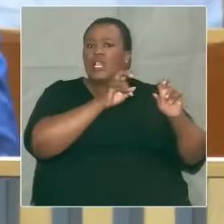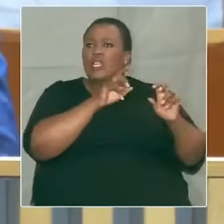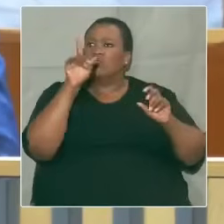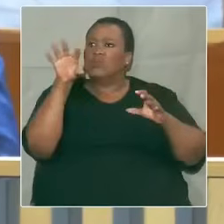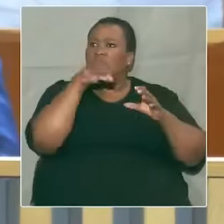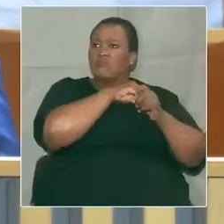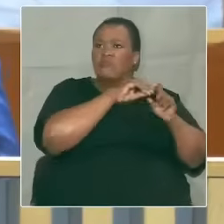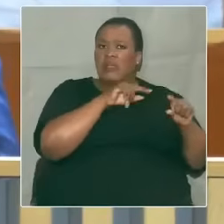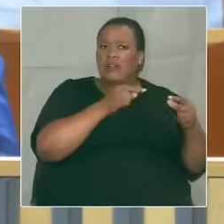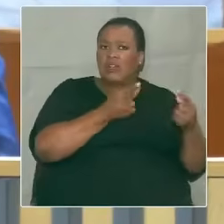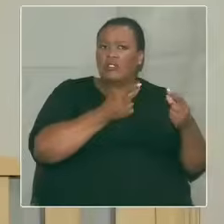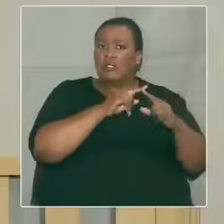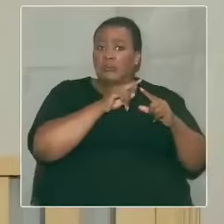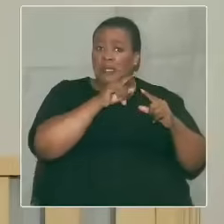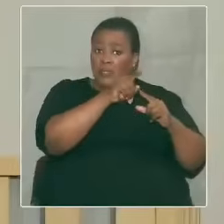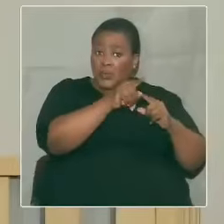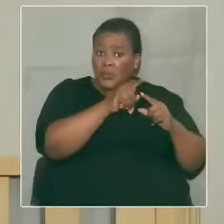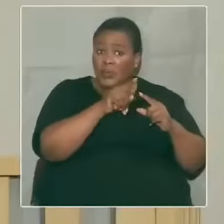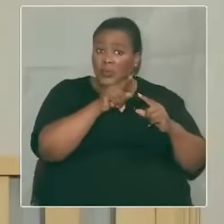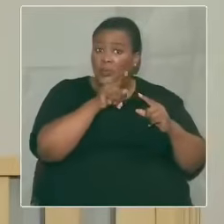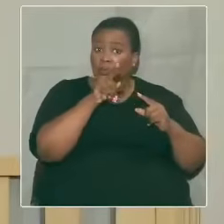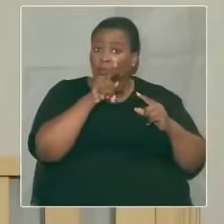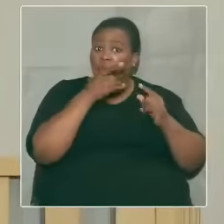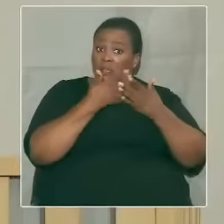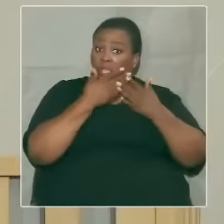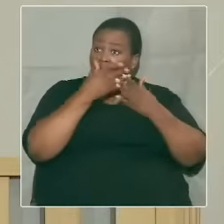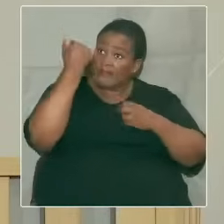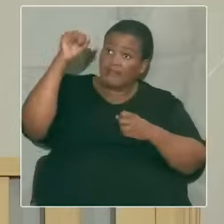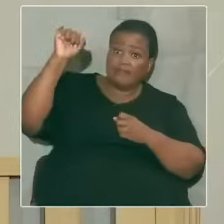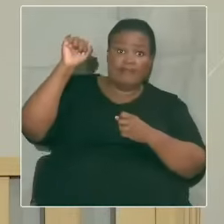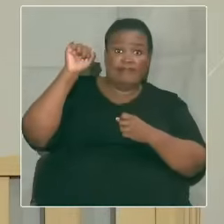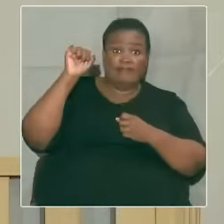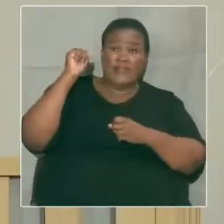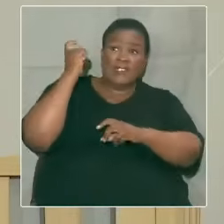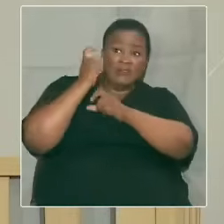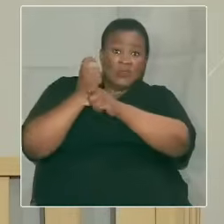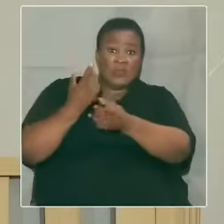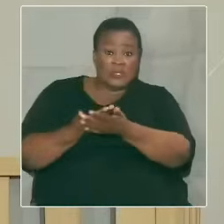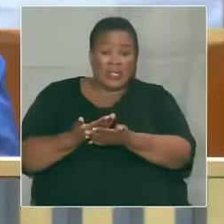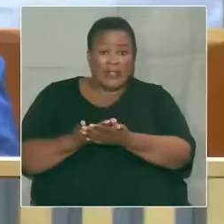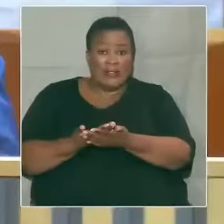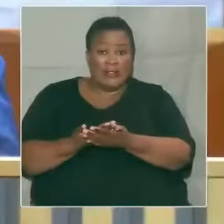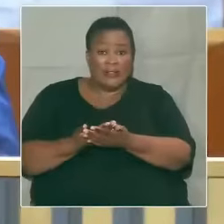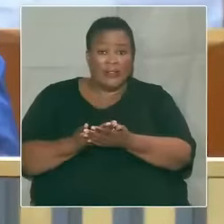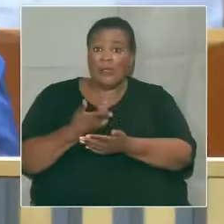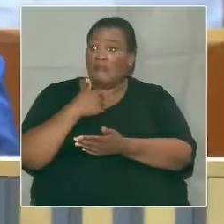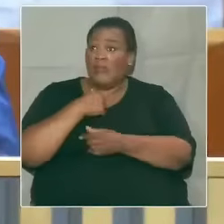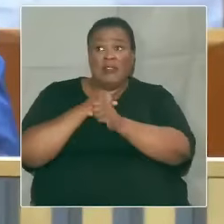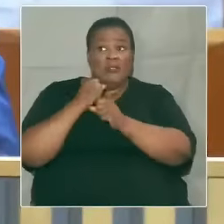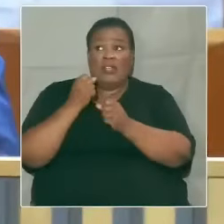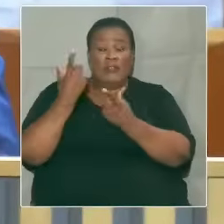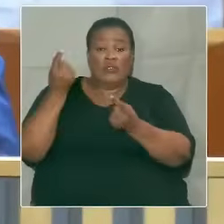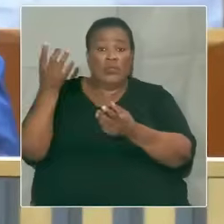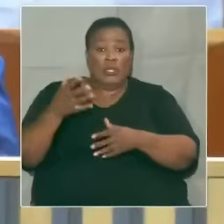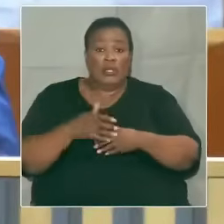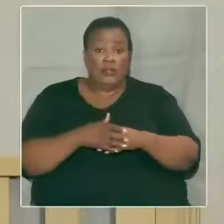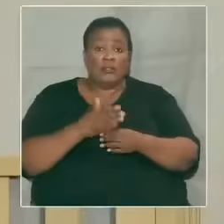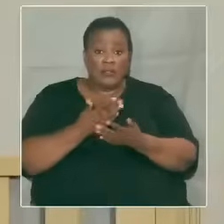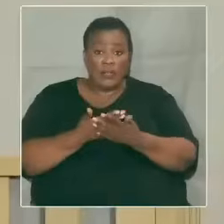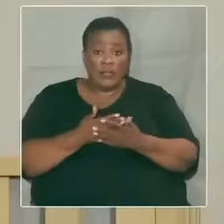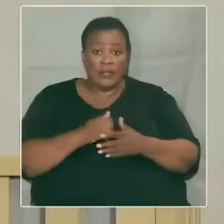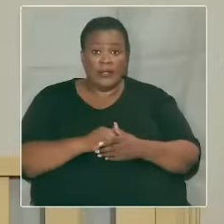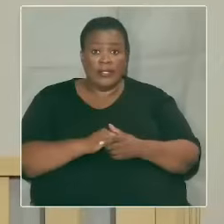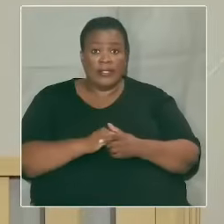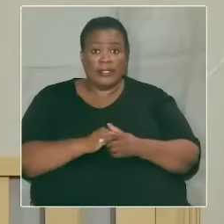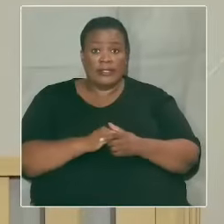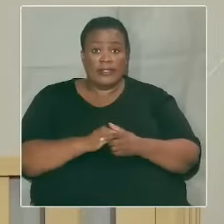matters, would you, General Masemola, say to the minister, I am not going to obey that?